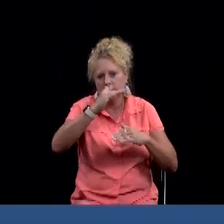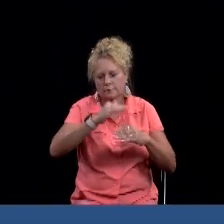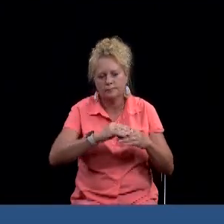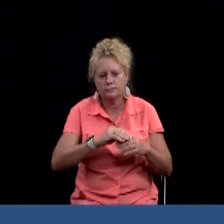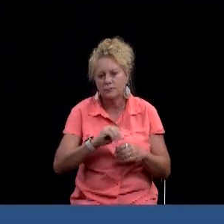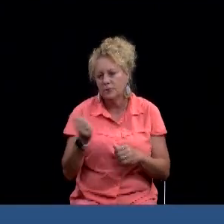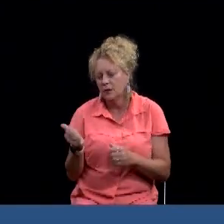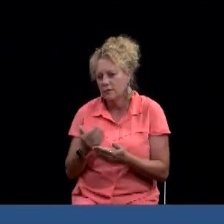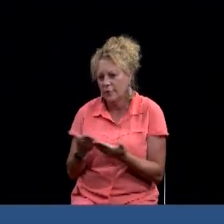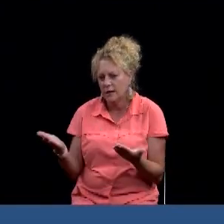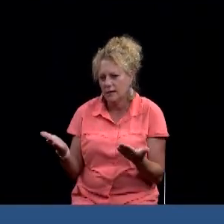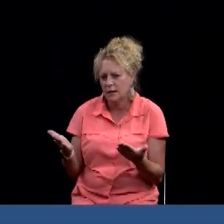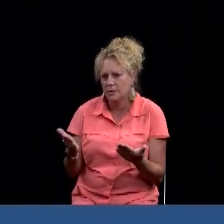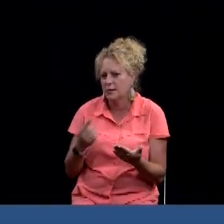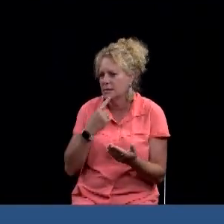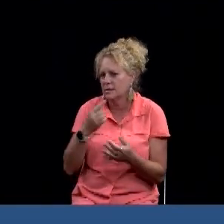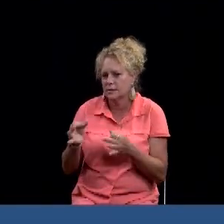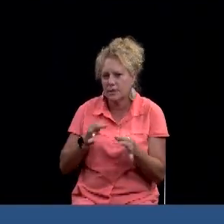has a higher